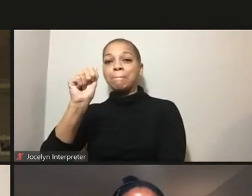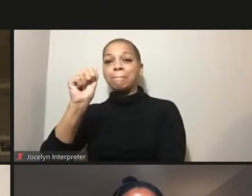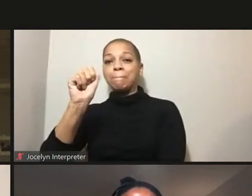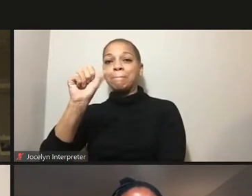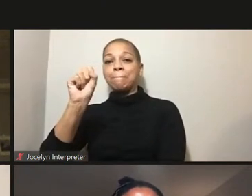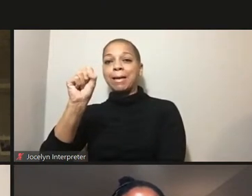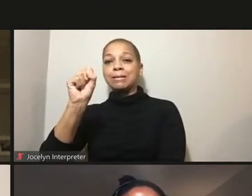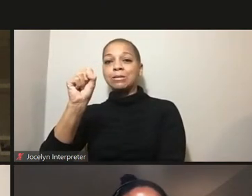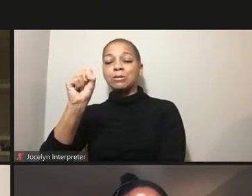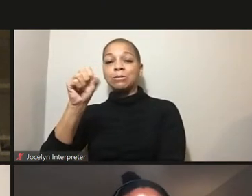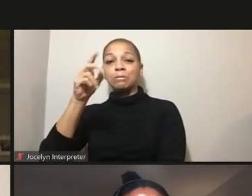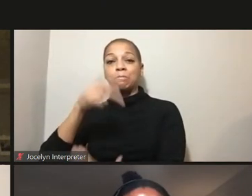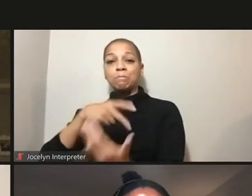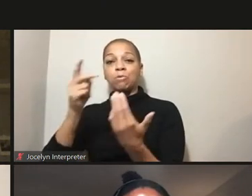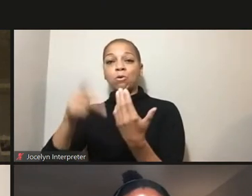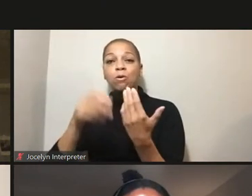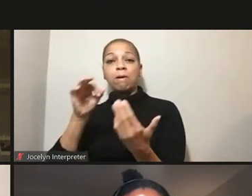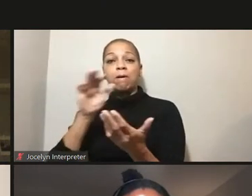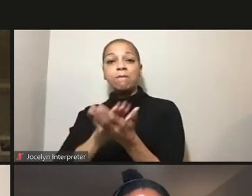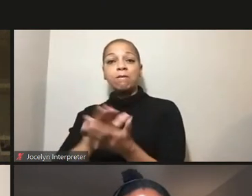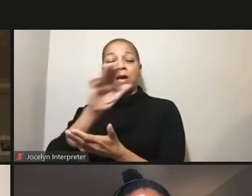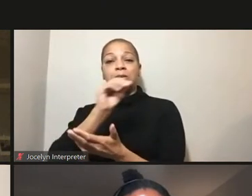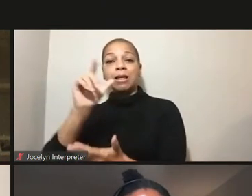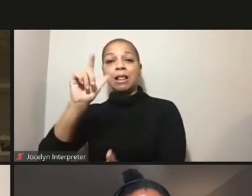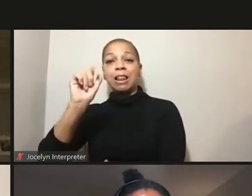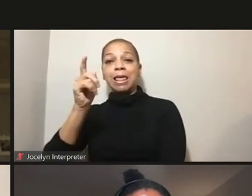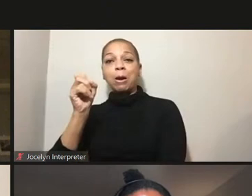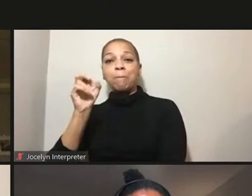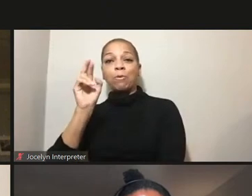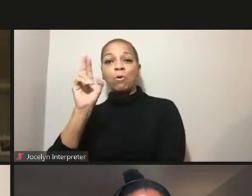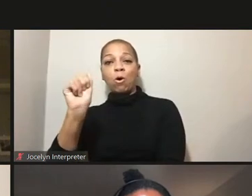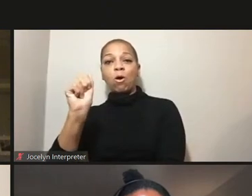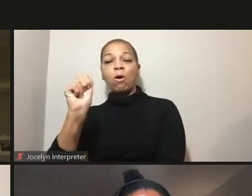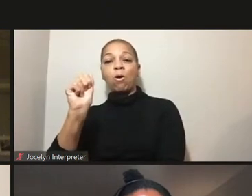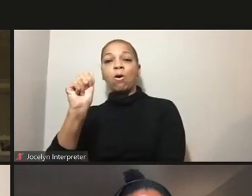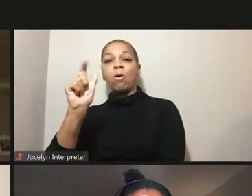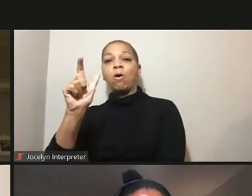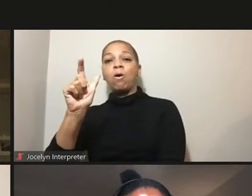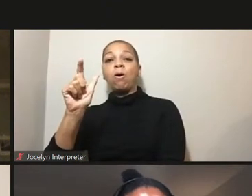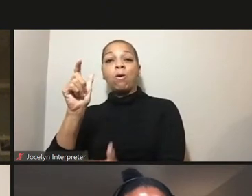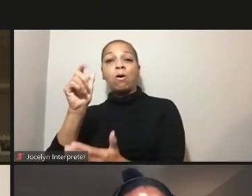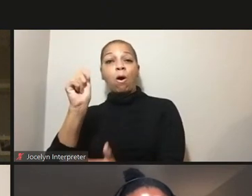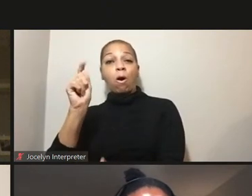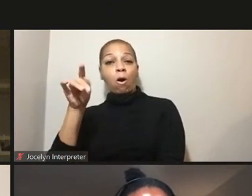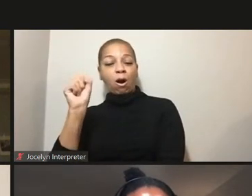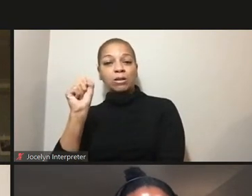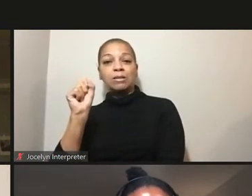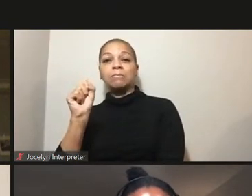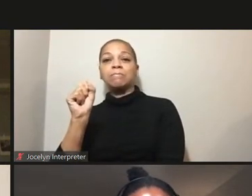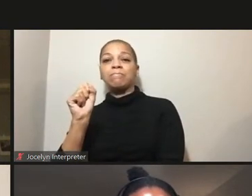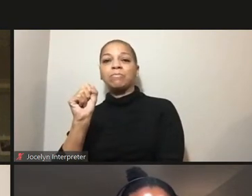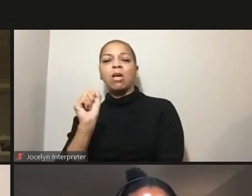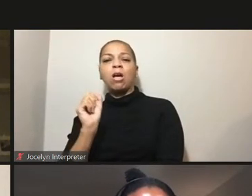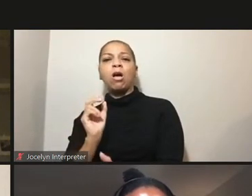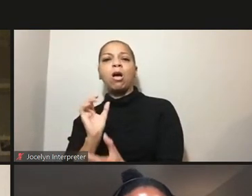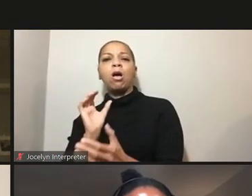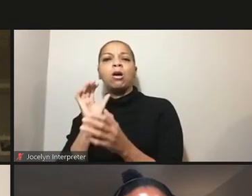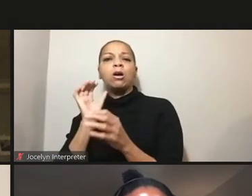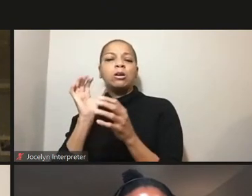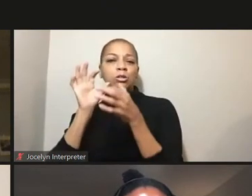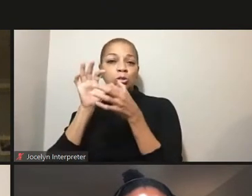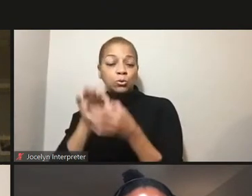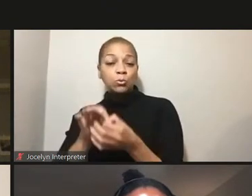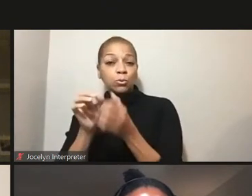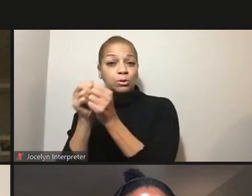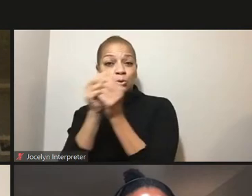Liberal Arts, better known as MCLA, are joining forces to establish a series of